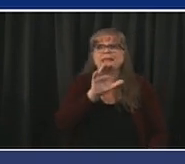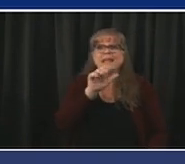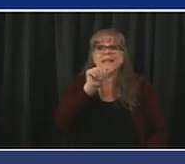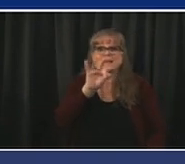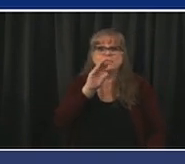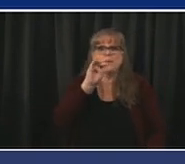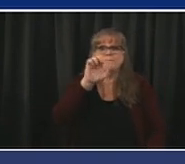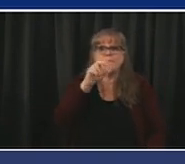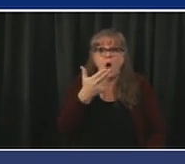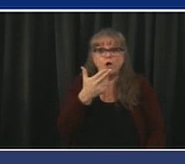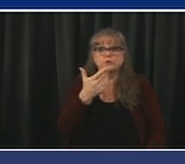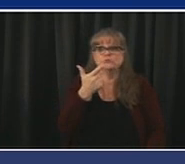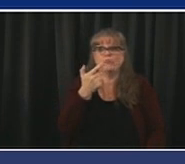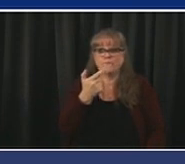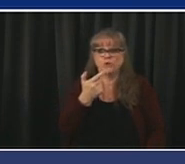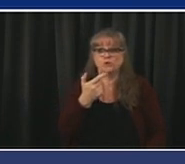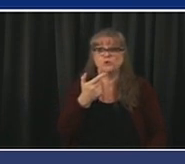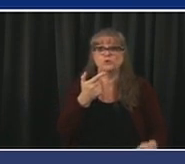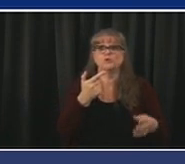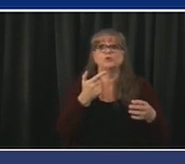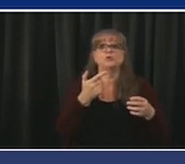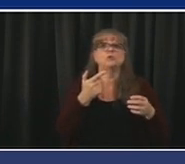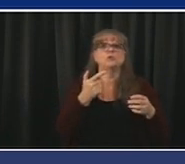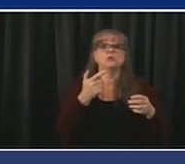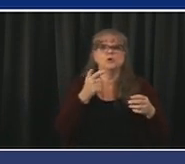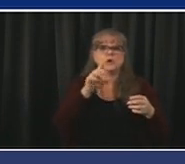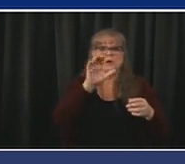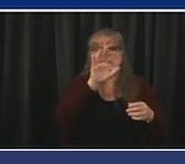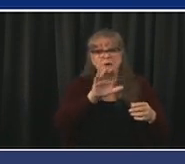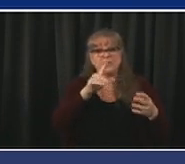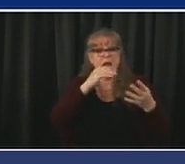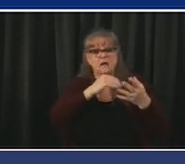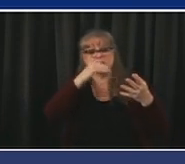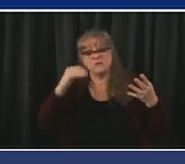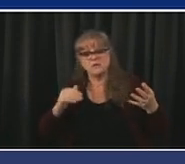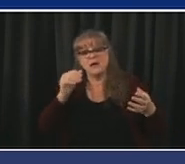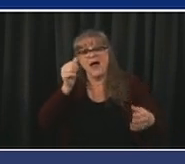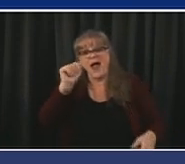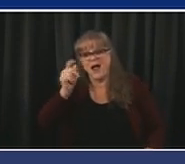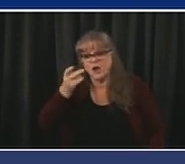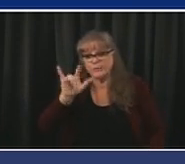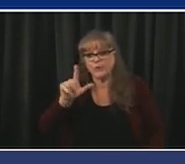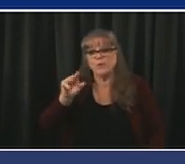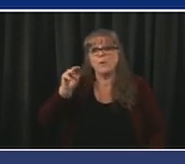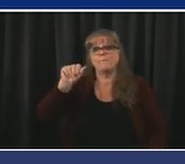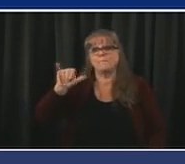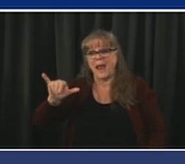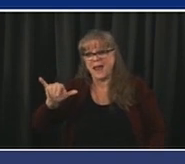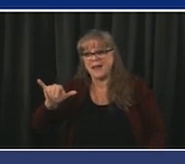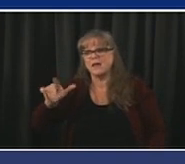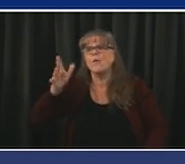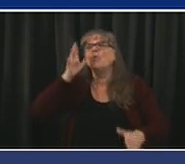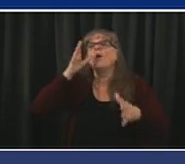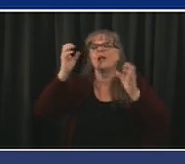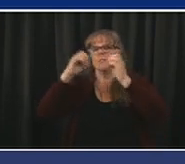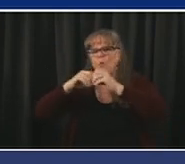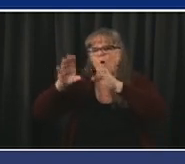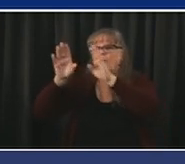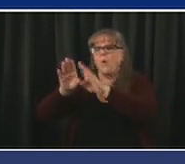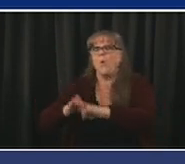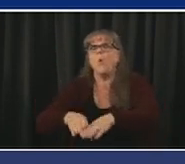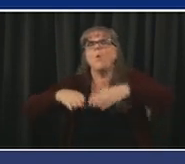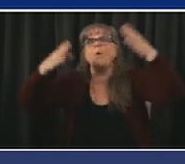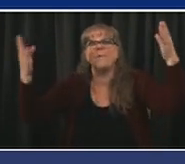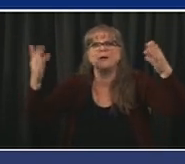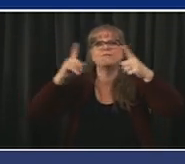that end of April, first week in May is when it's general public, or perhaps 40 and up or 35 and